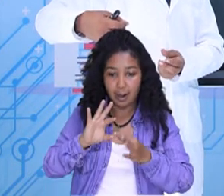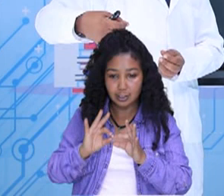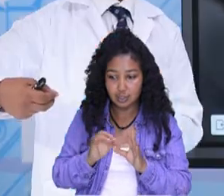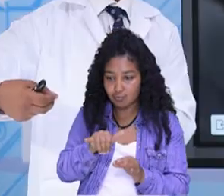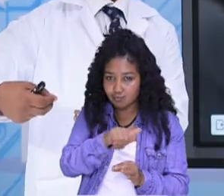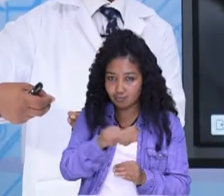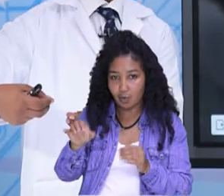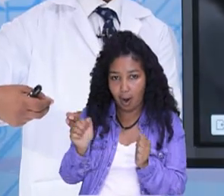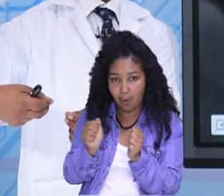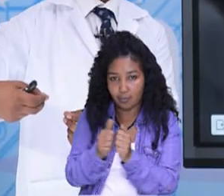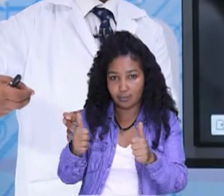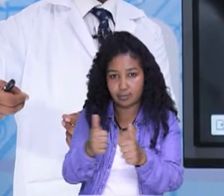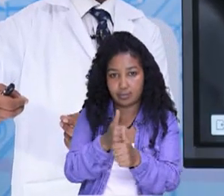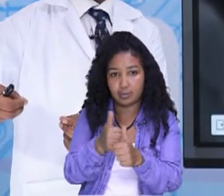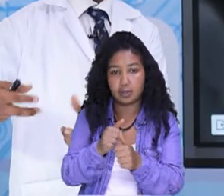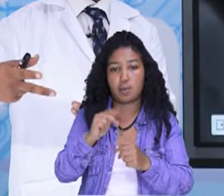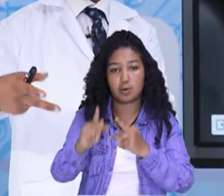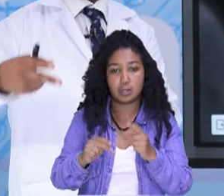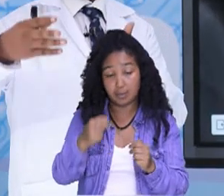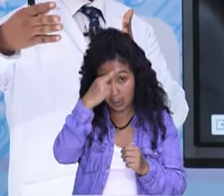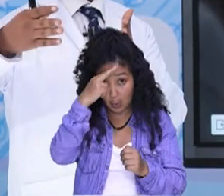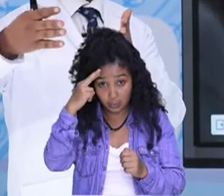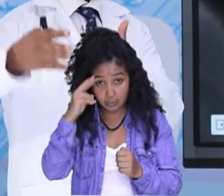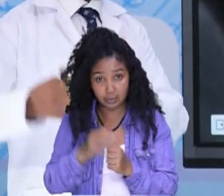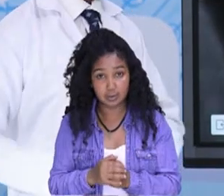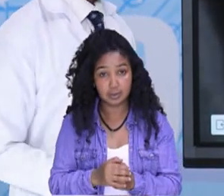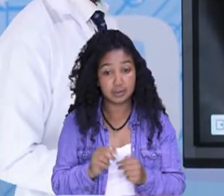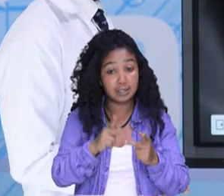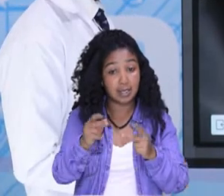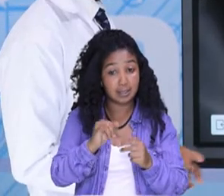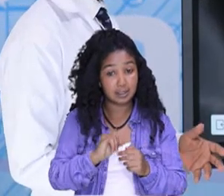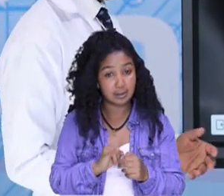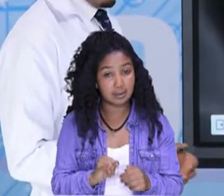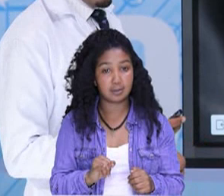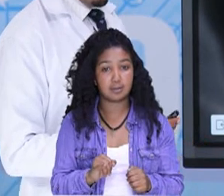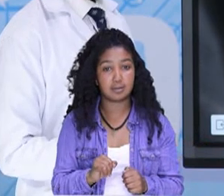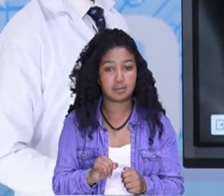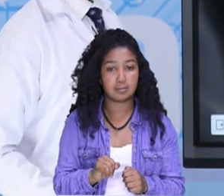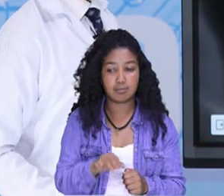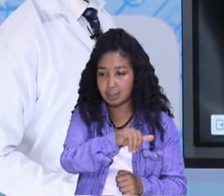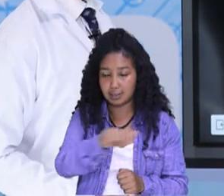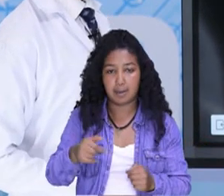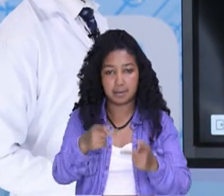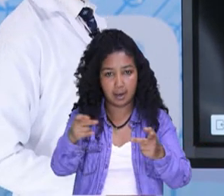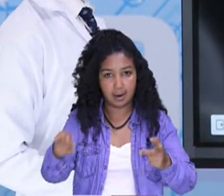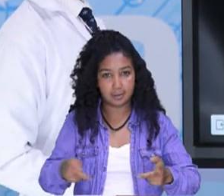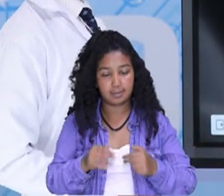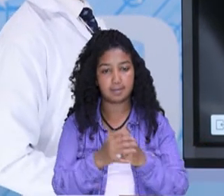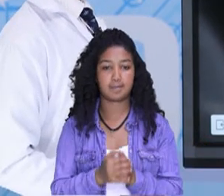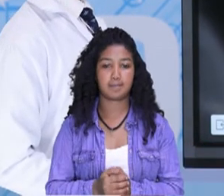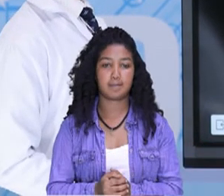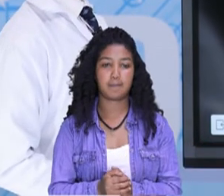translation is also followed the process because the site is in the same site.